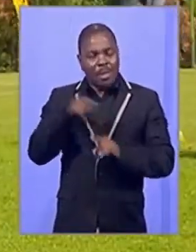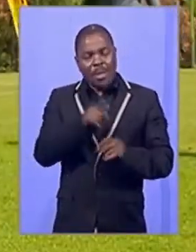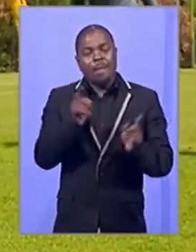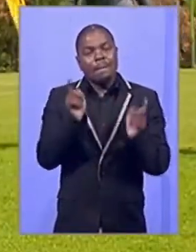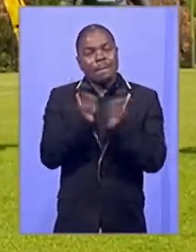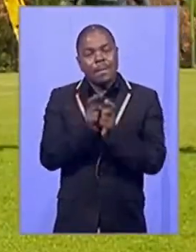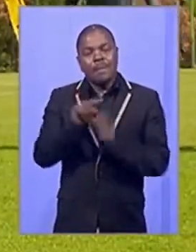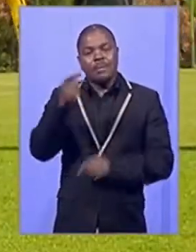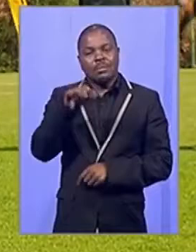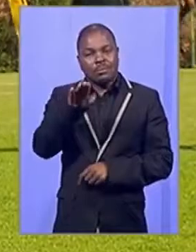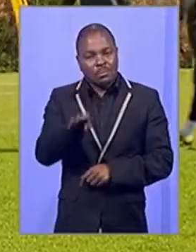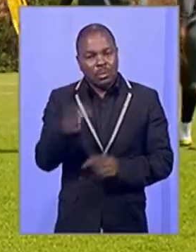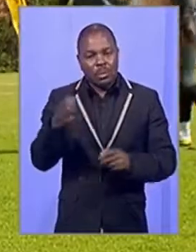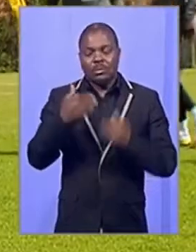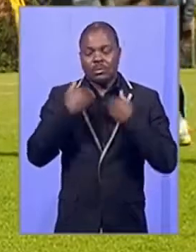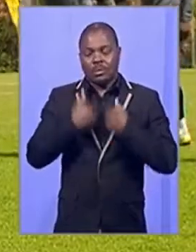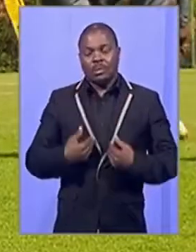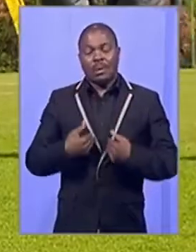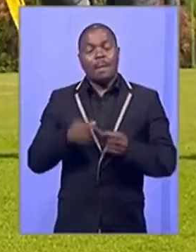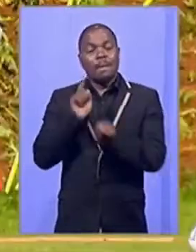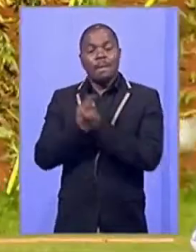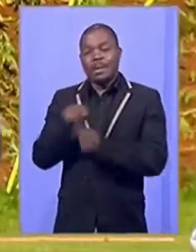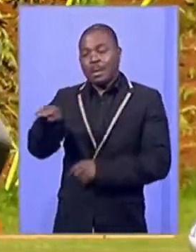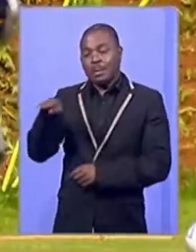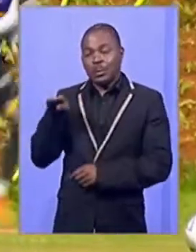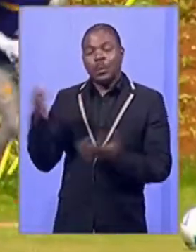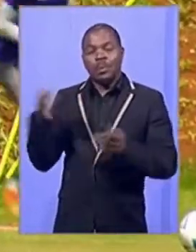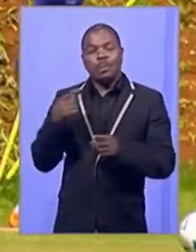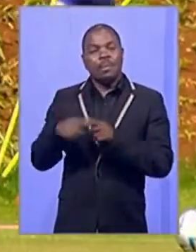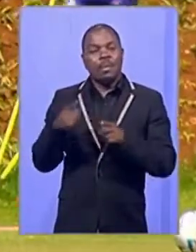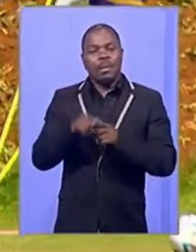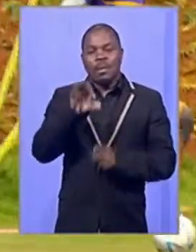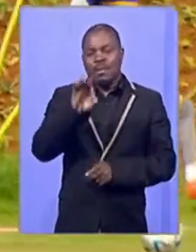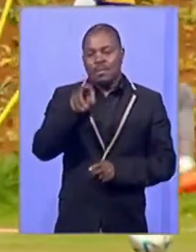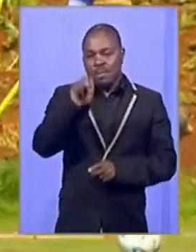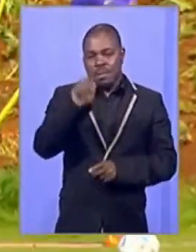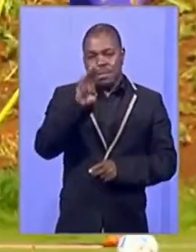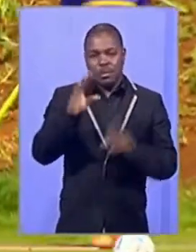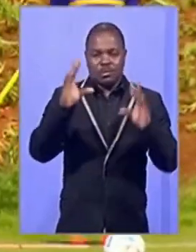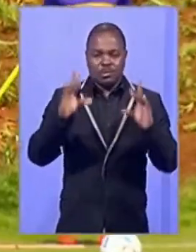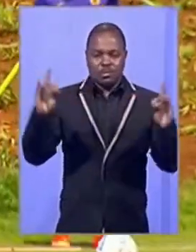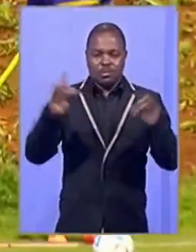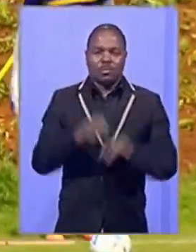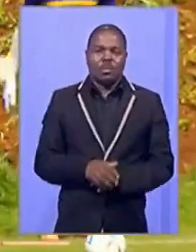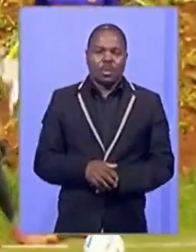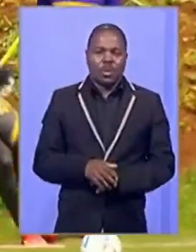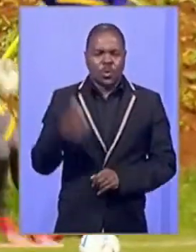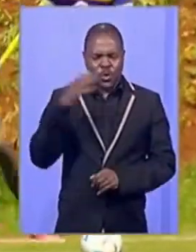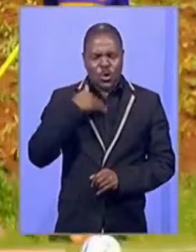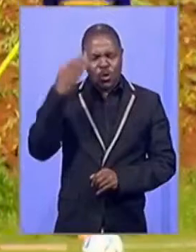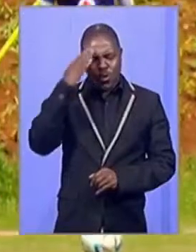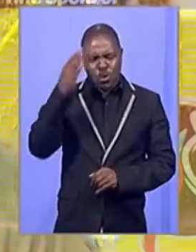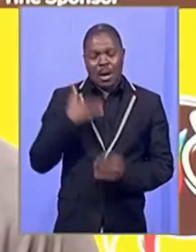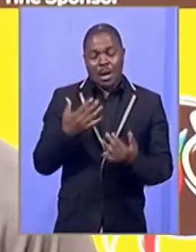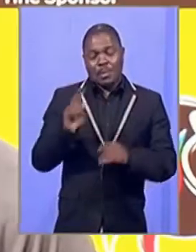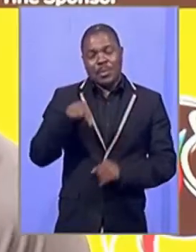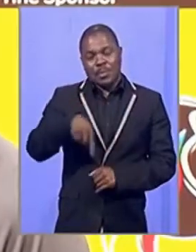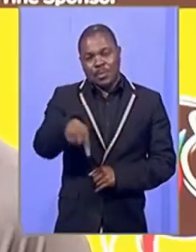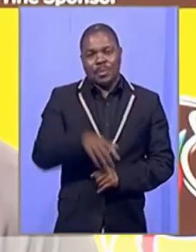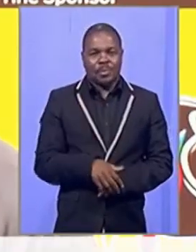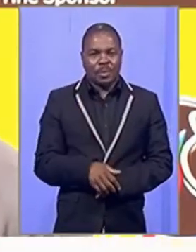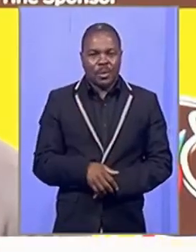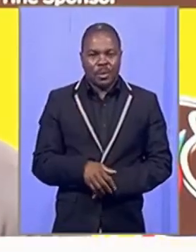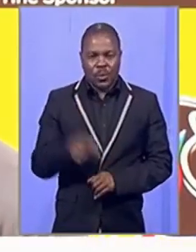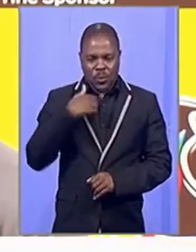beng le loto la pele ka Sontaga kgahlano le AmaZulu FNB Stadium. We know what to expect. We know where we need